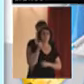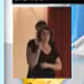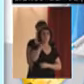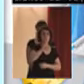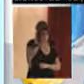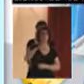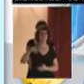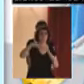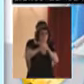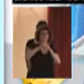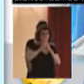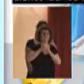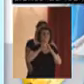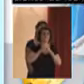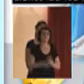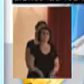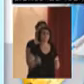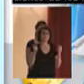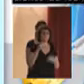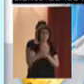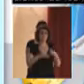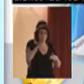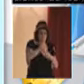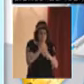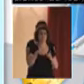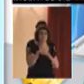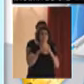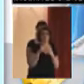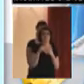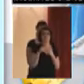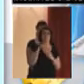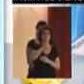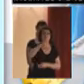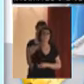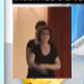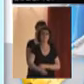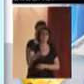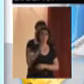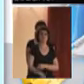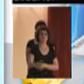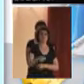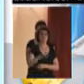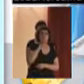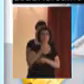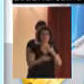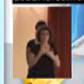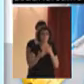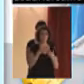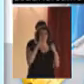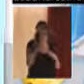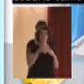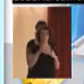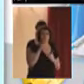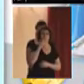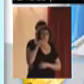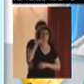28% of the 1,000 most visited sites have content generated by users in the center of its